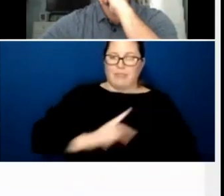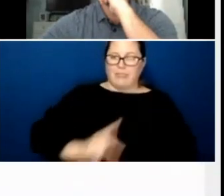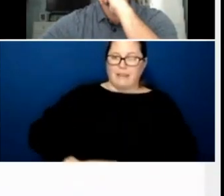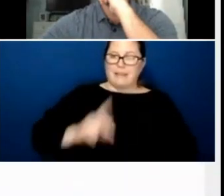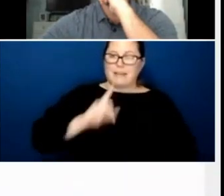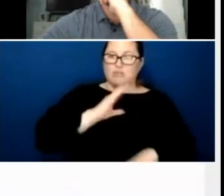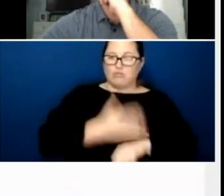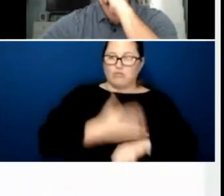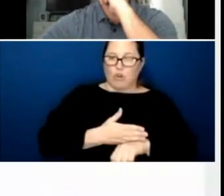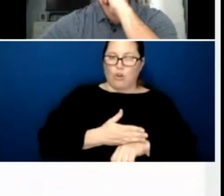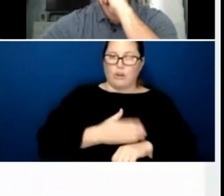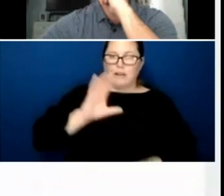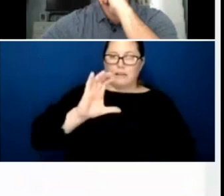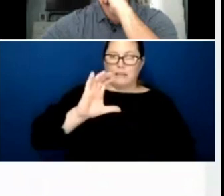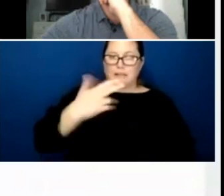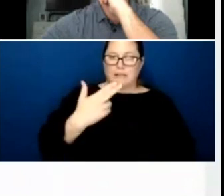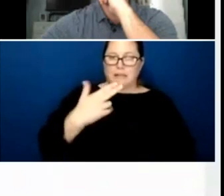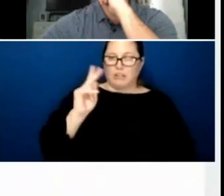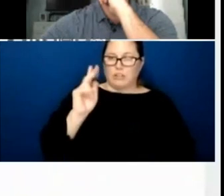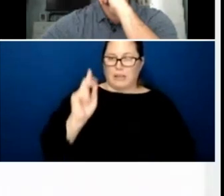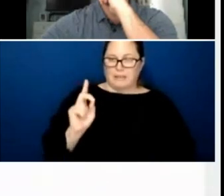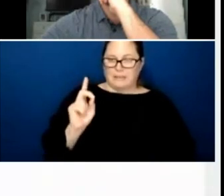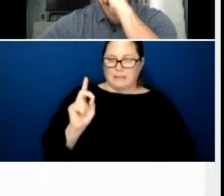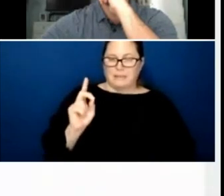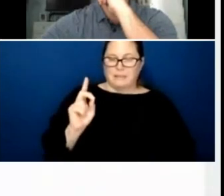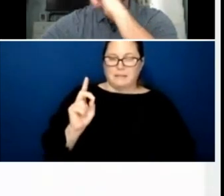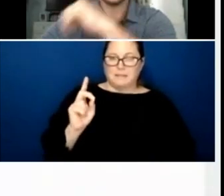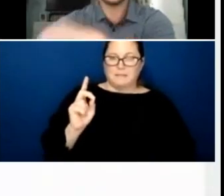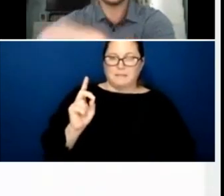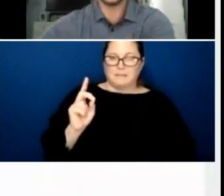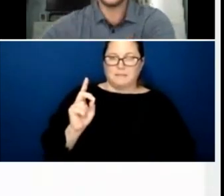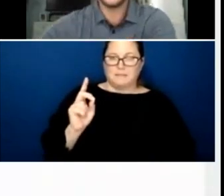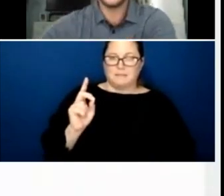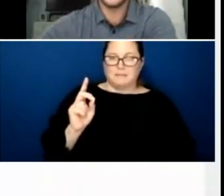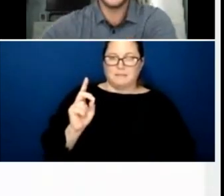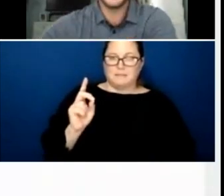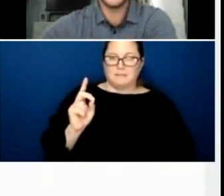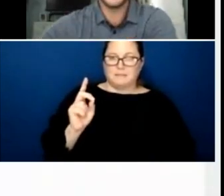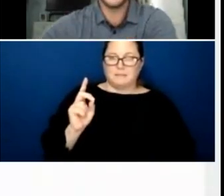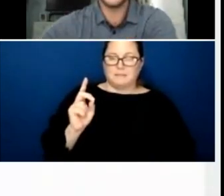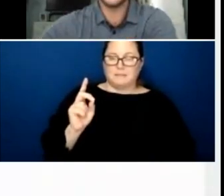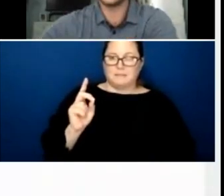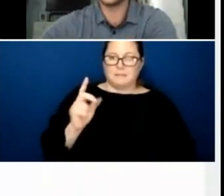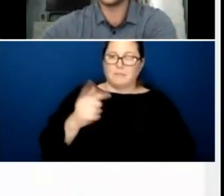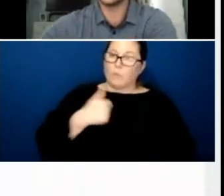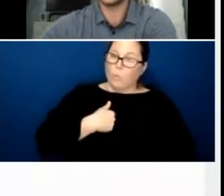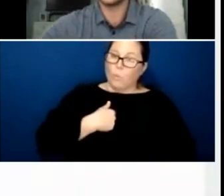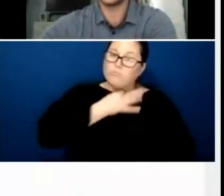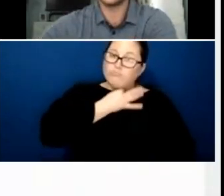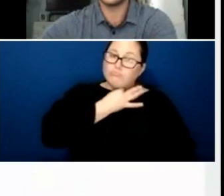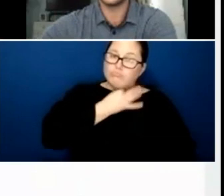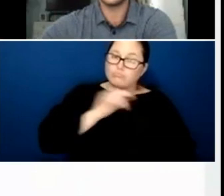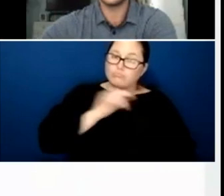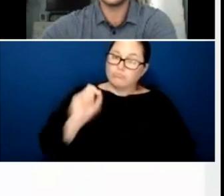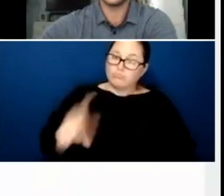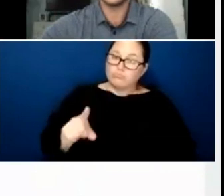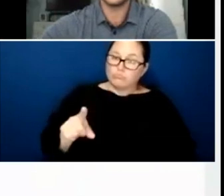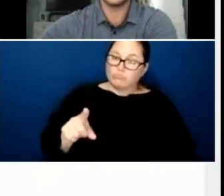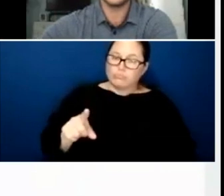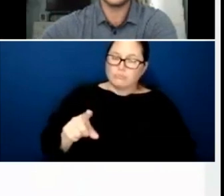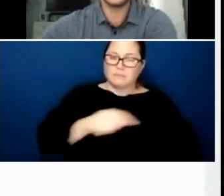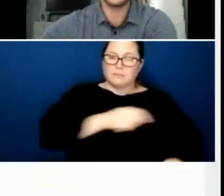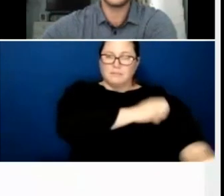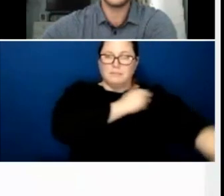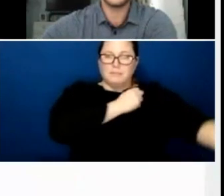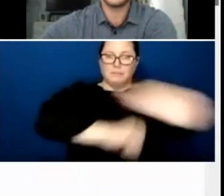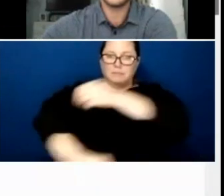works. CHKD is the abbreviation. And so I had a question about it. He spoke to it just a little bit because I was